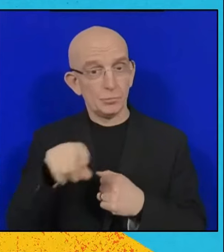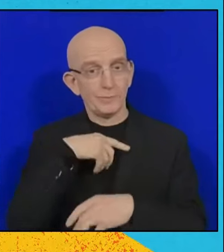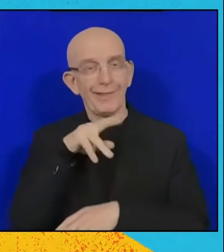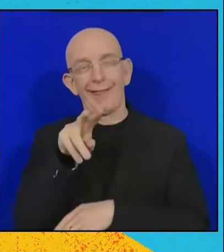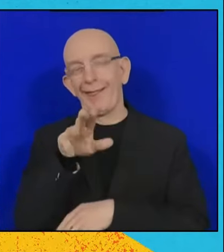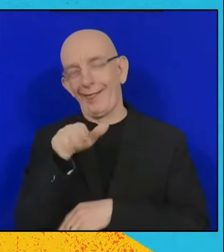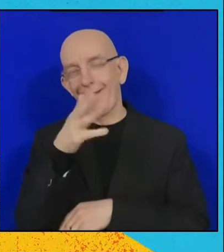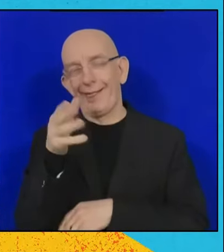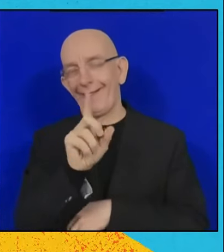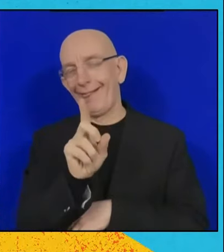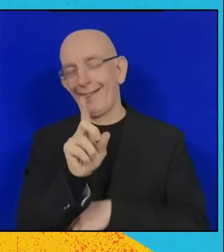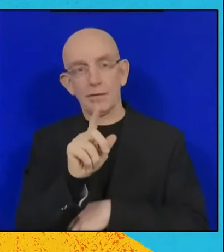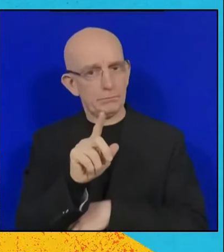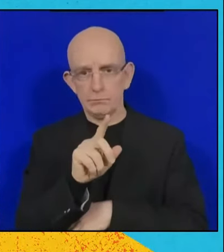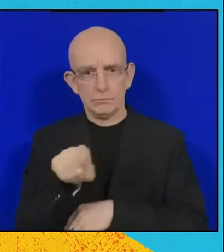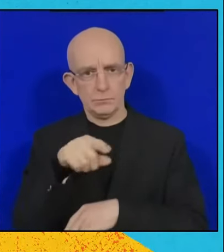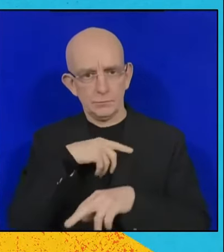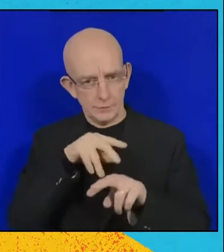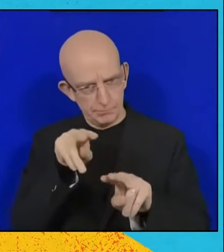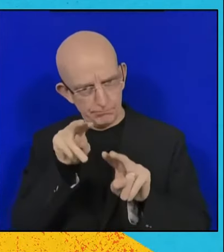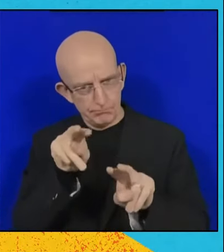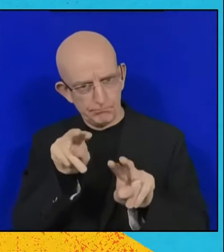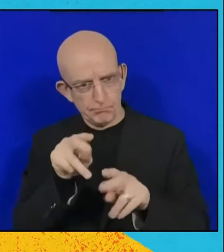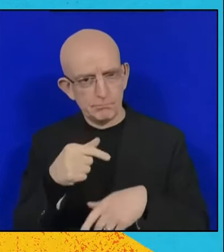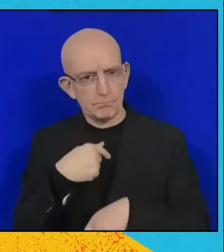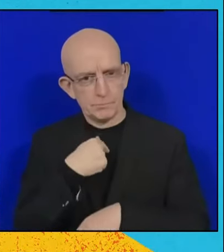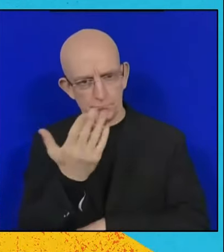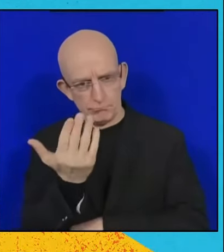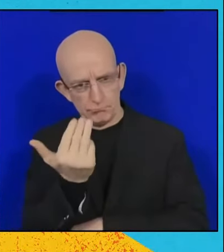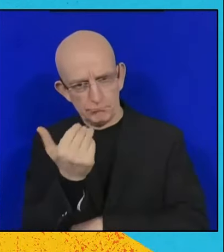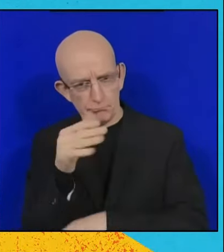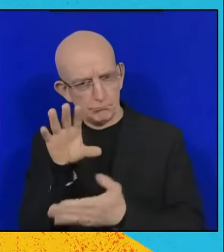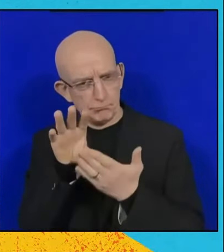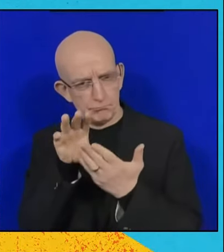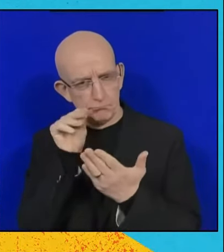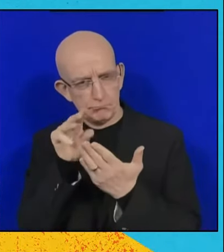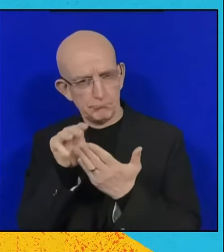deserve. Welcome to the 2023 Youth Forum.